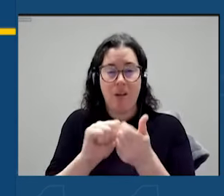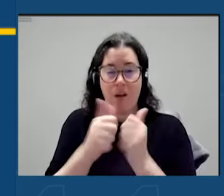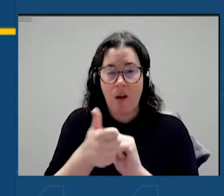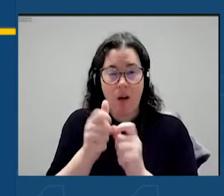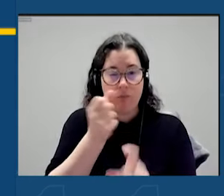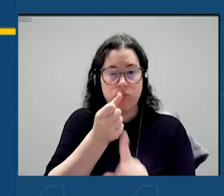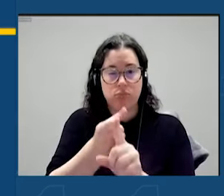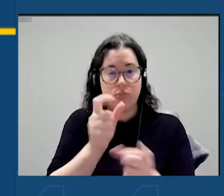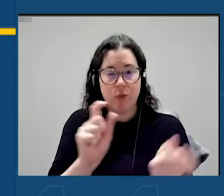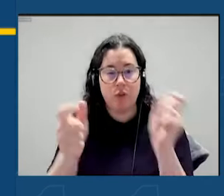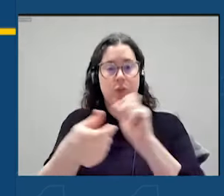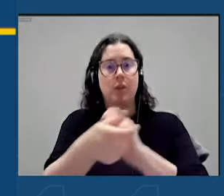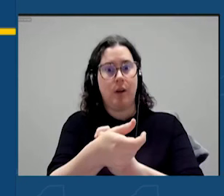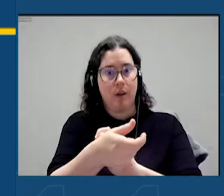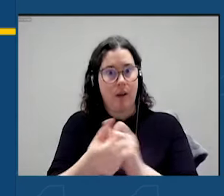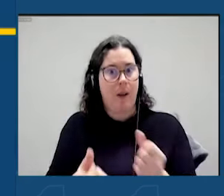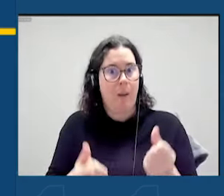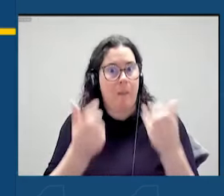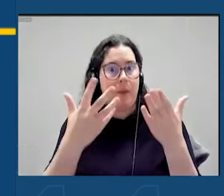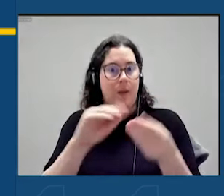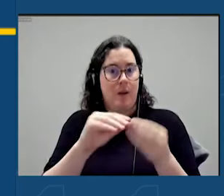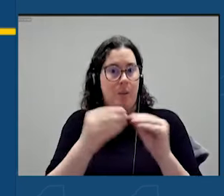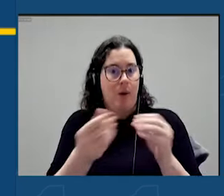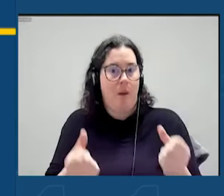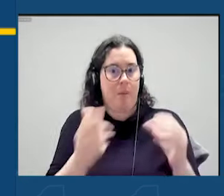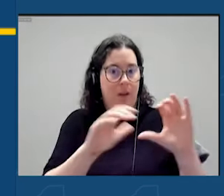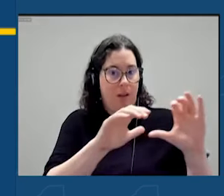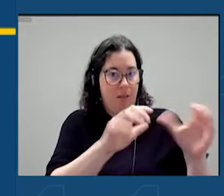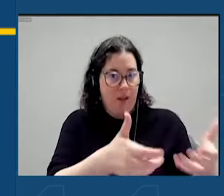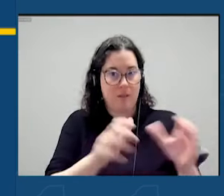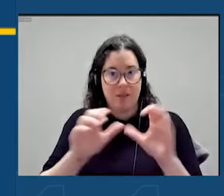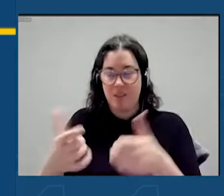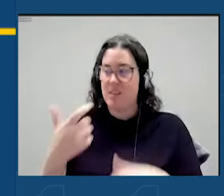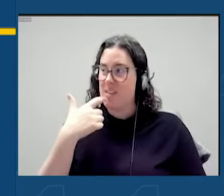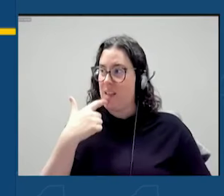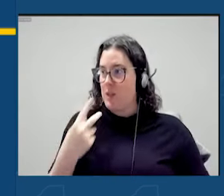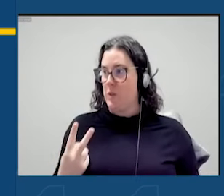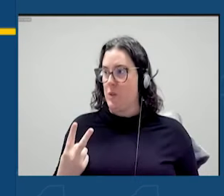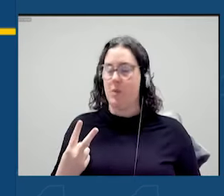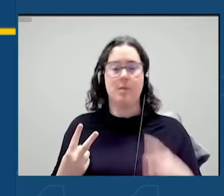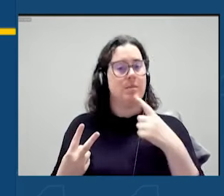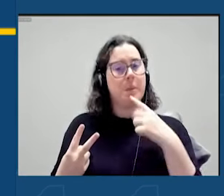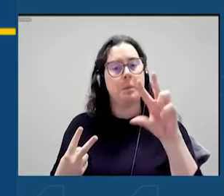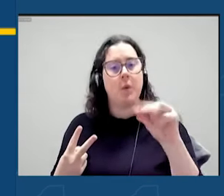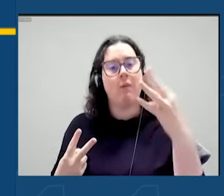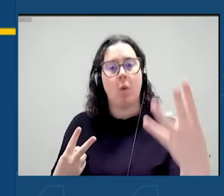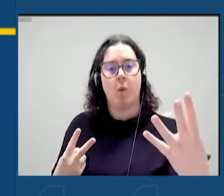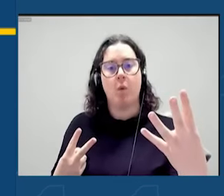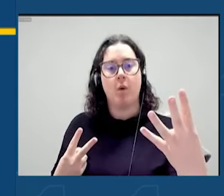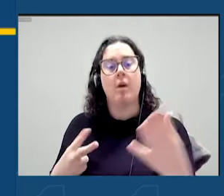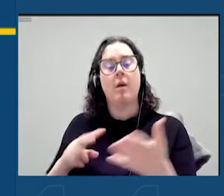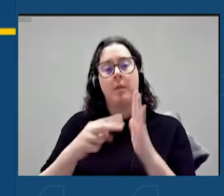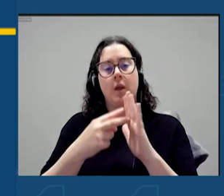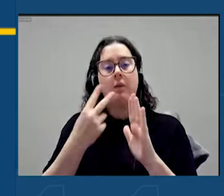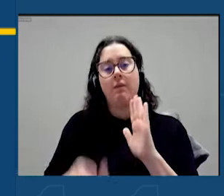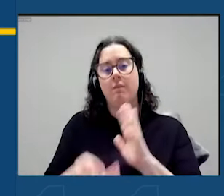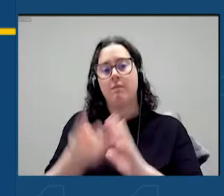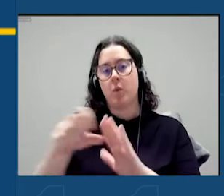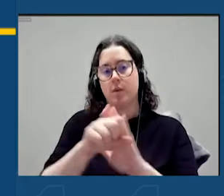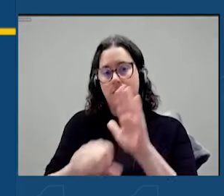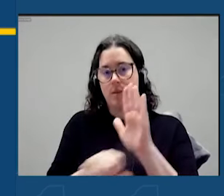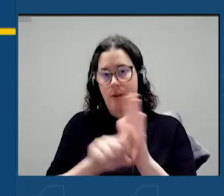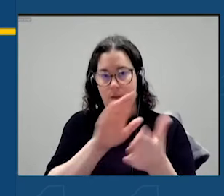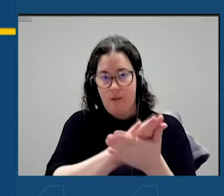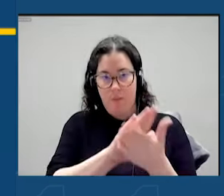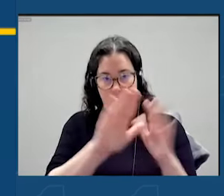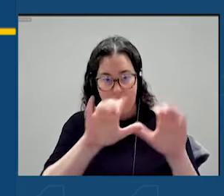academy classes. I was told we could only handle two, and I said, I bet we can do four. So we are going to be having four state academy classes, and help us get